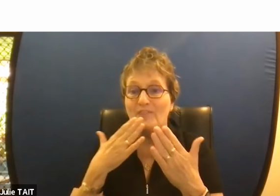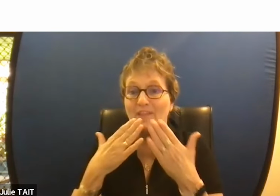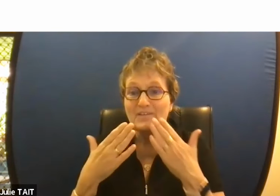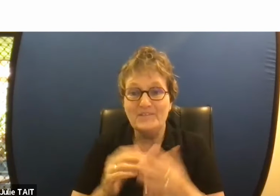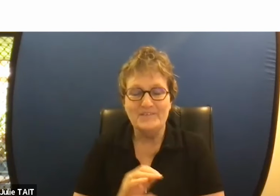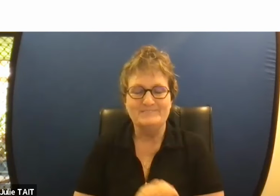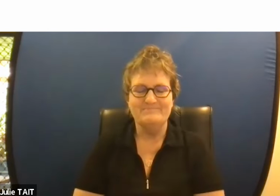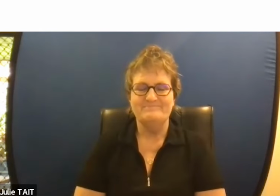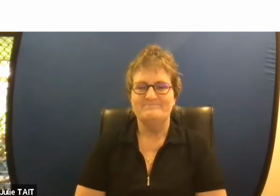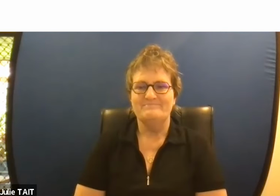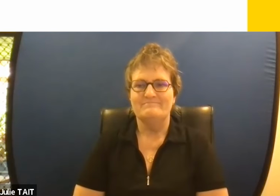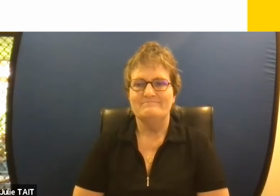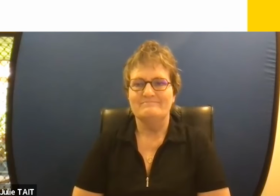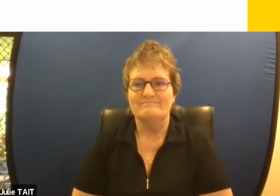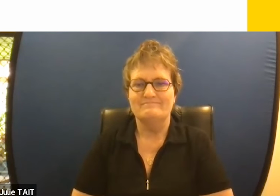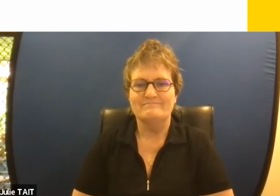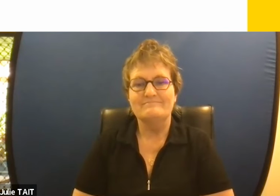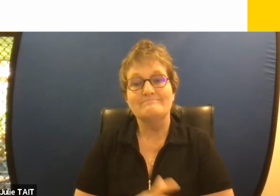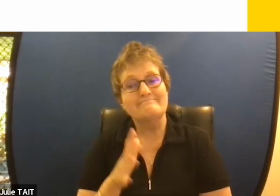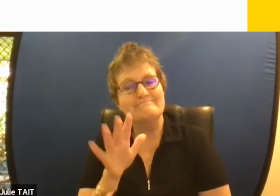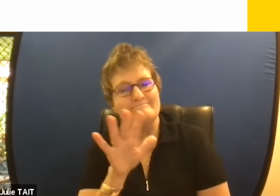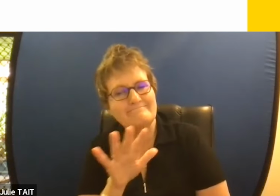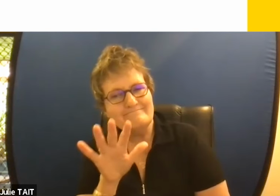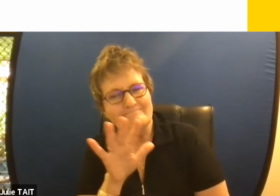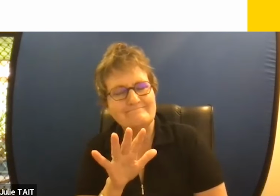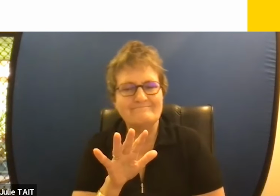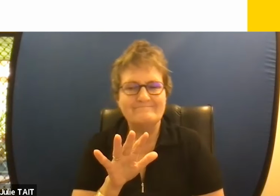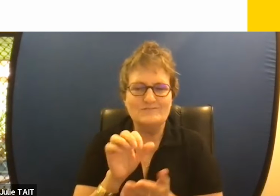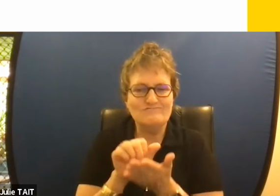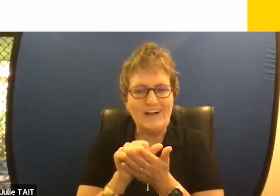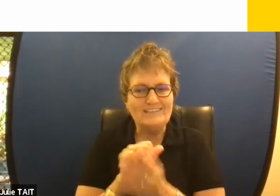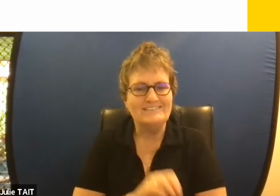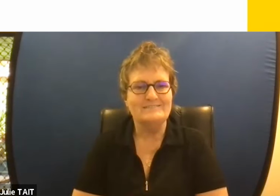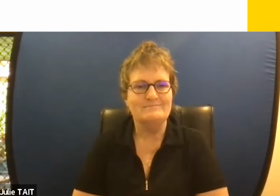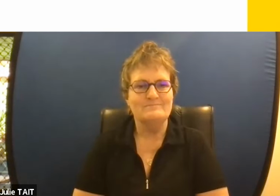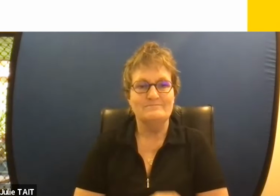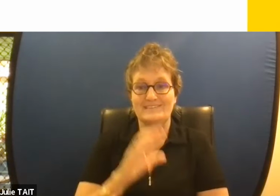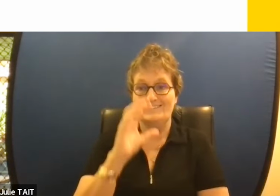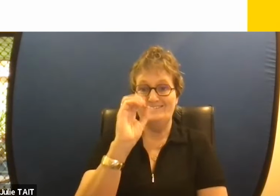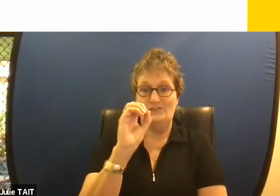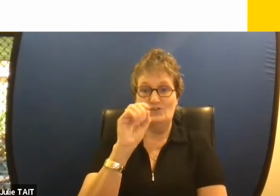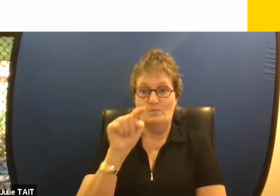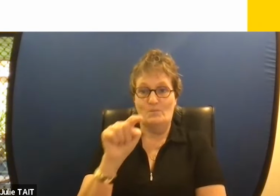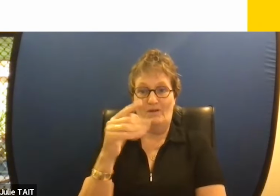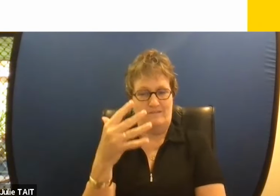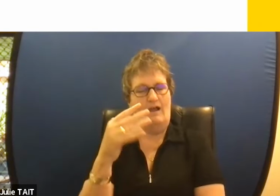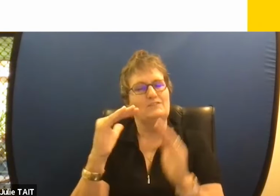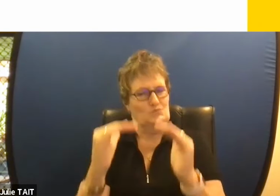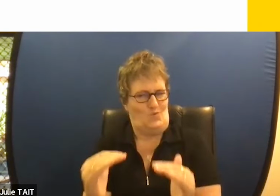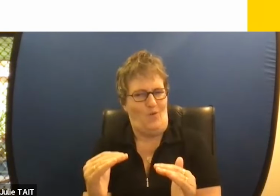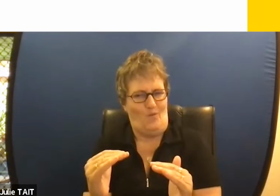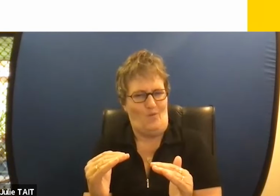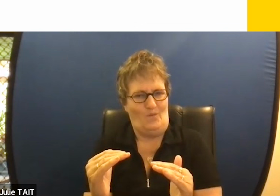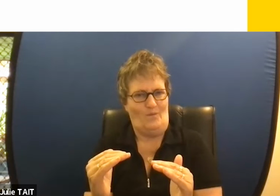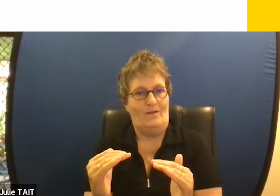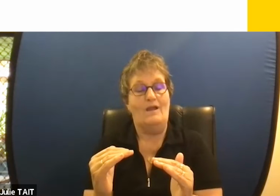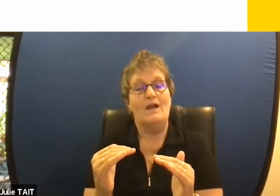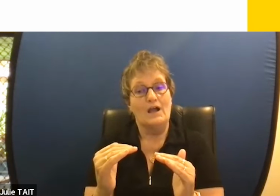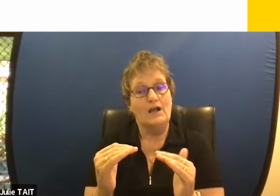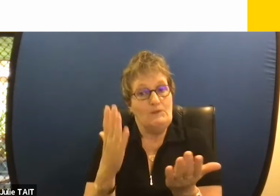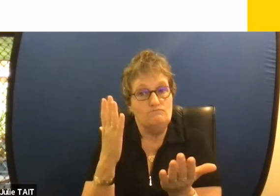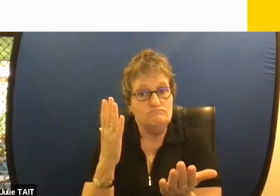much. You're about a little bit right. 0.5 is too low. So